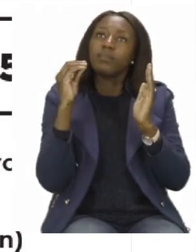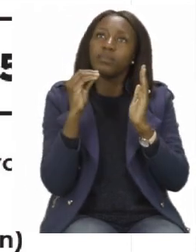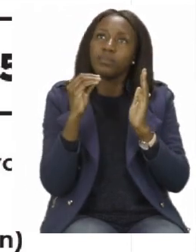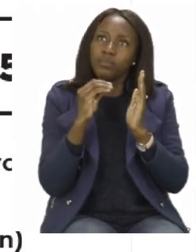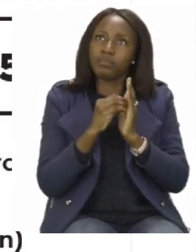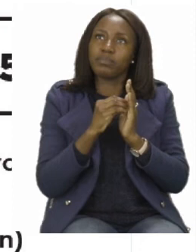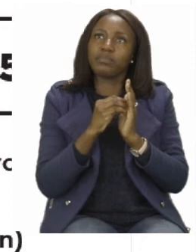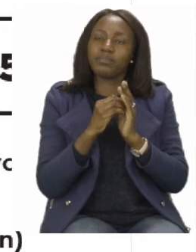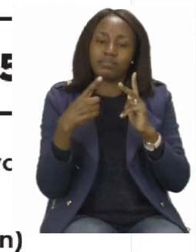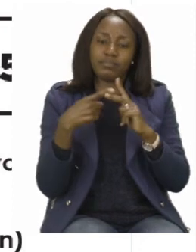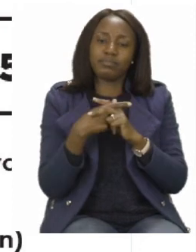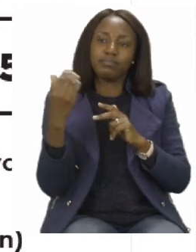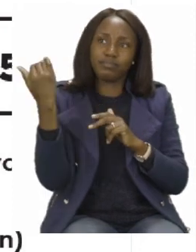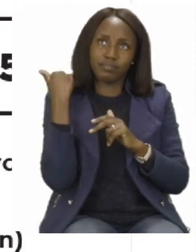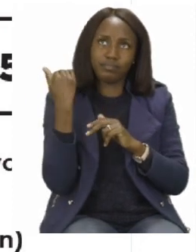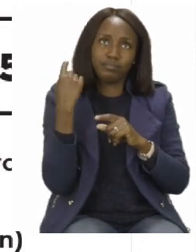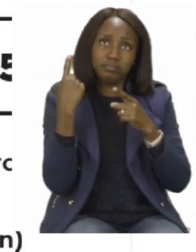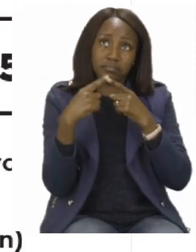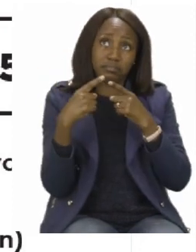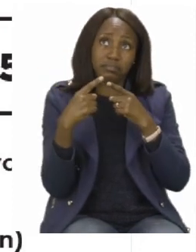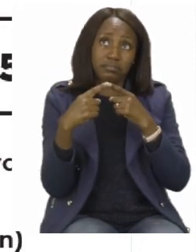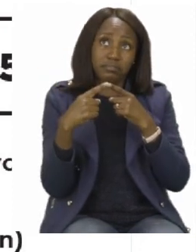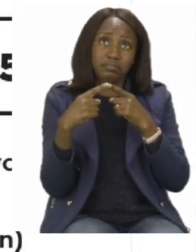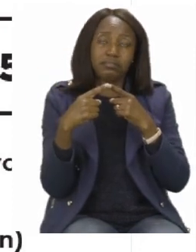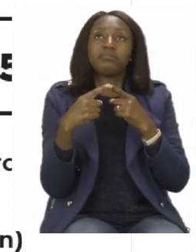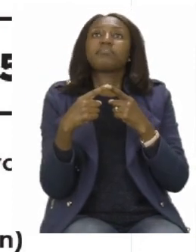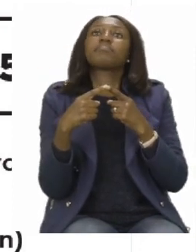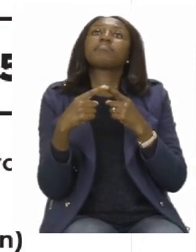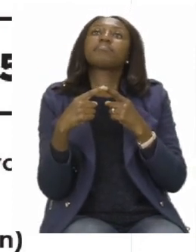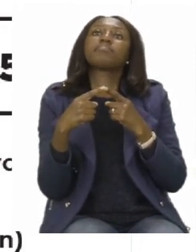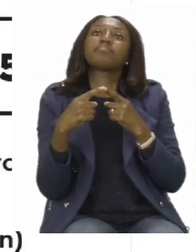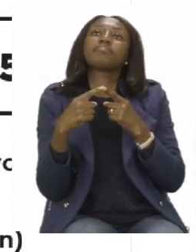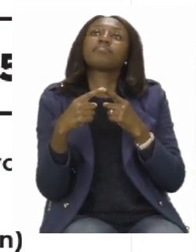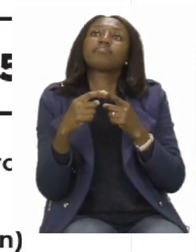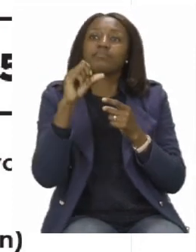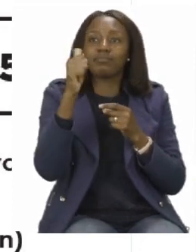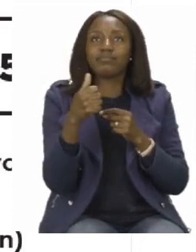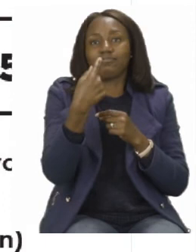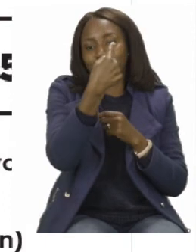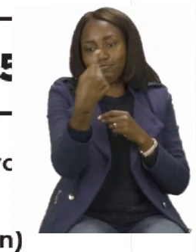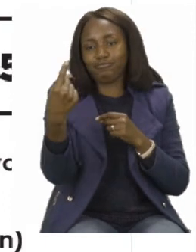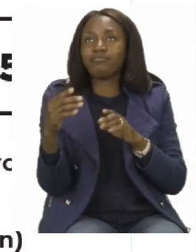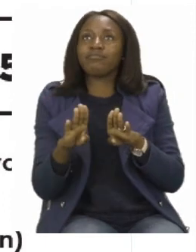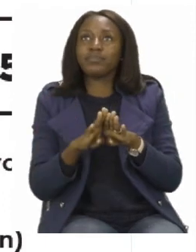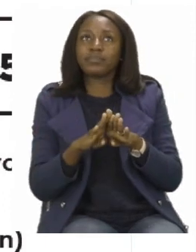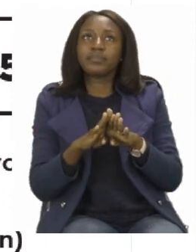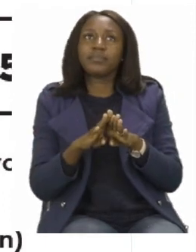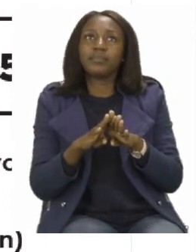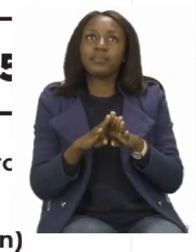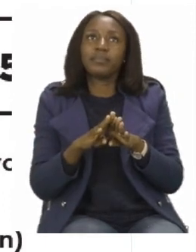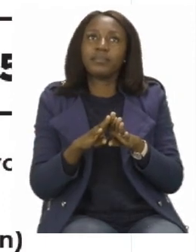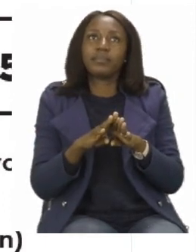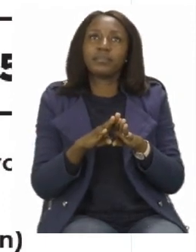the past tense version of the word so that it makes sense. So